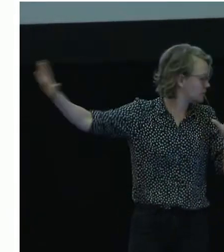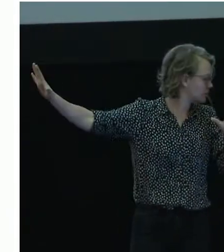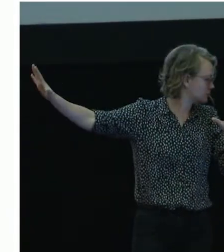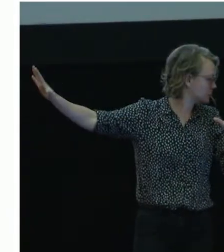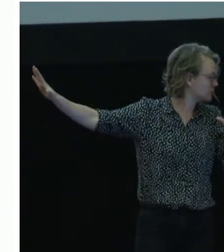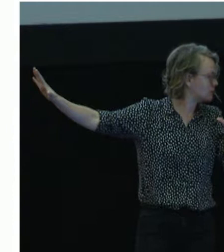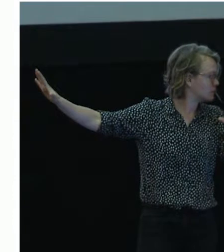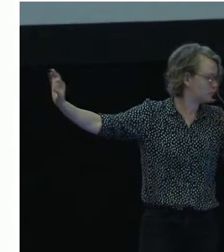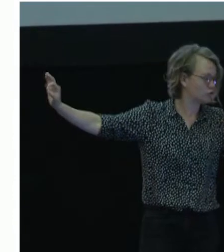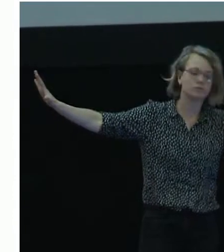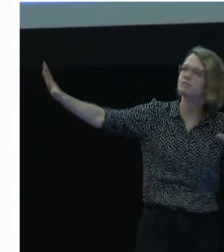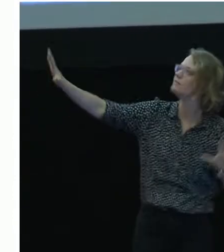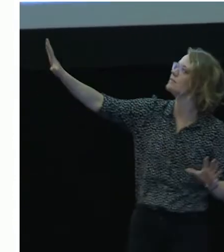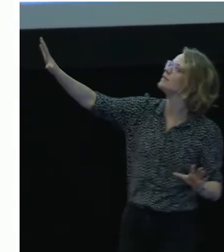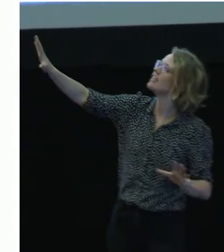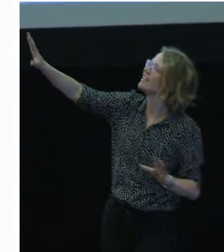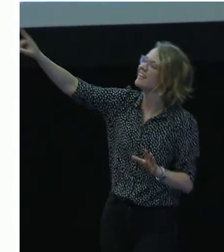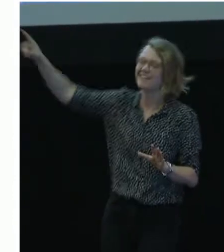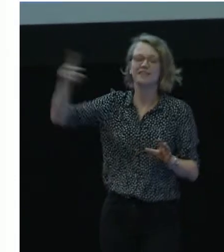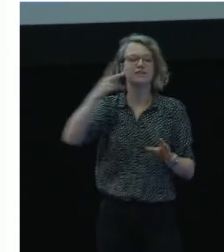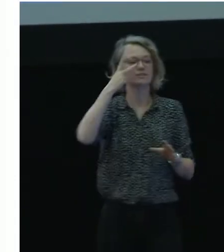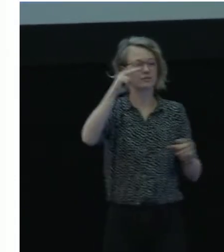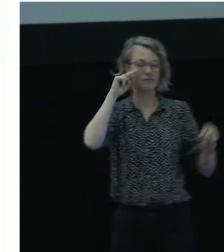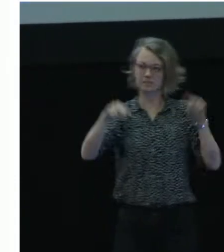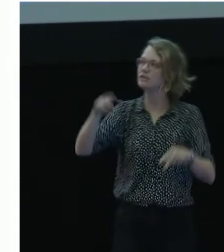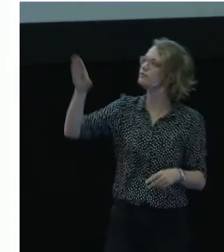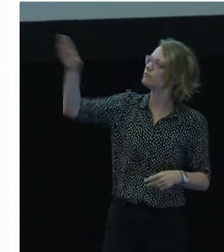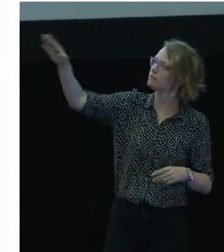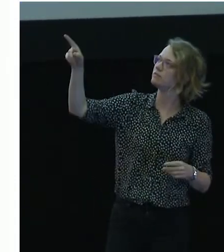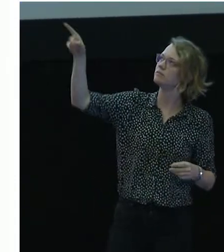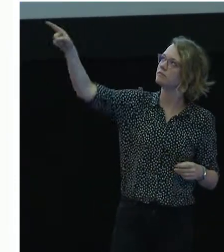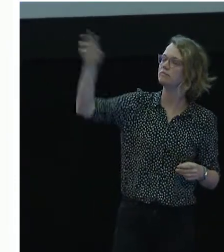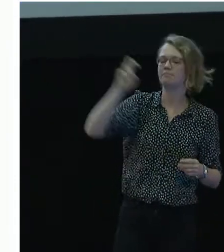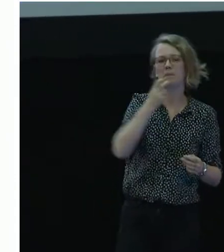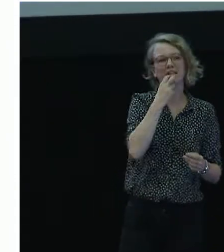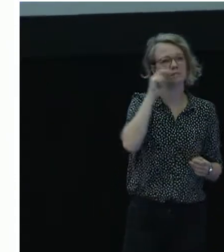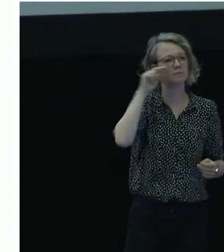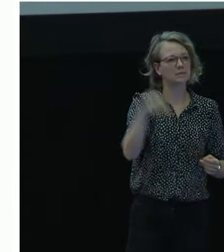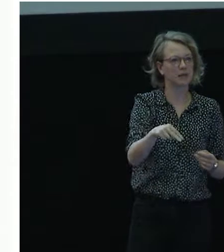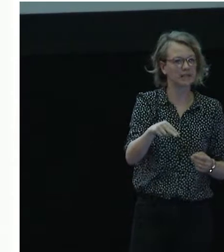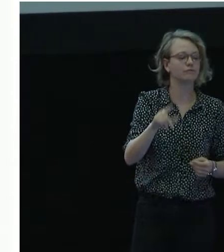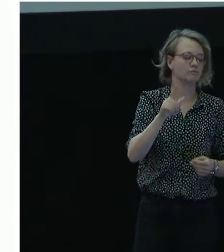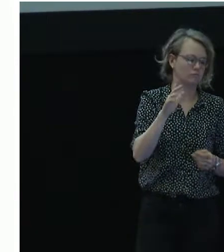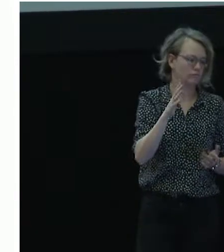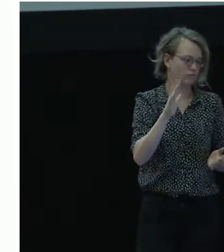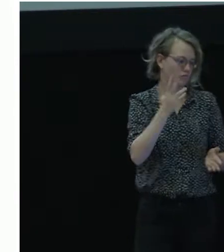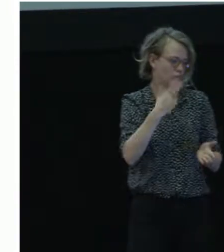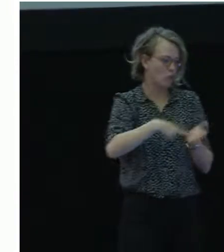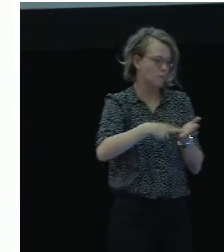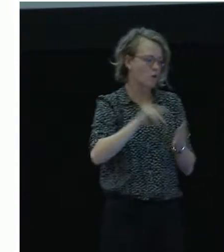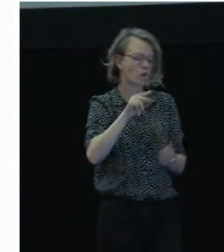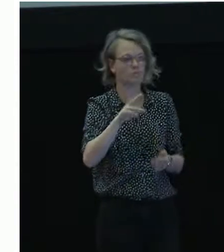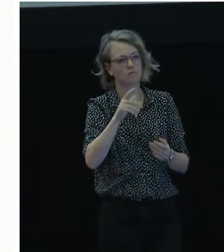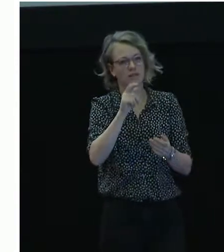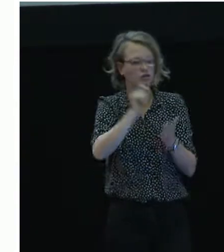two perspectives on the concept. So on the left-hand side, you can see the definition, the medical